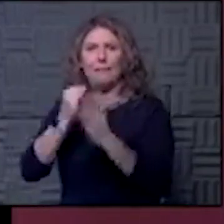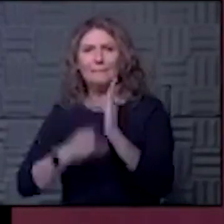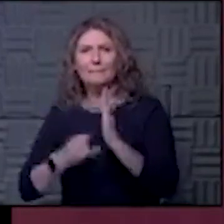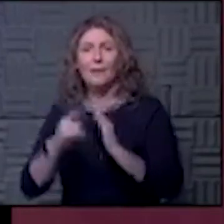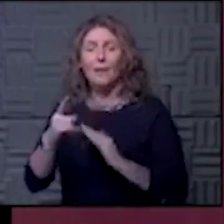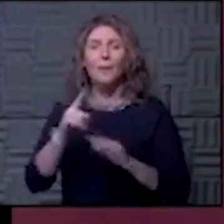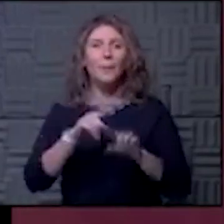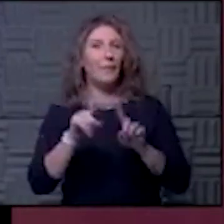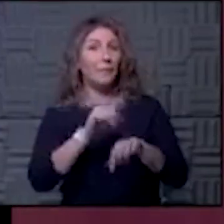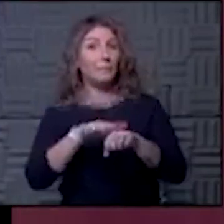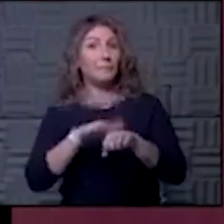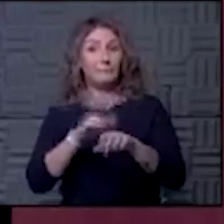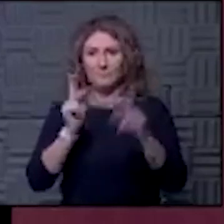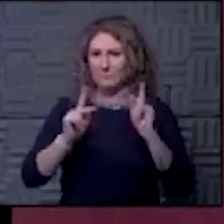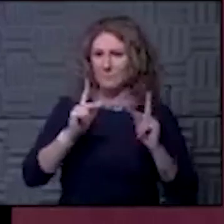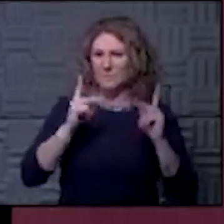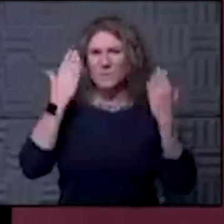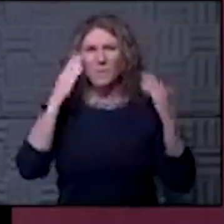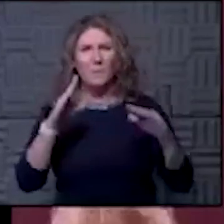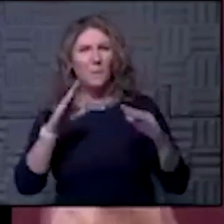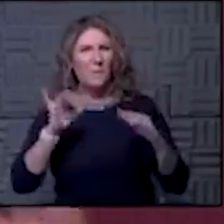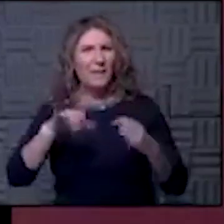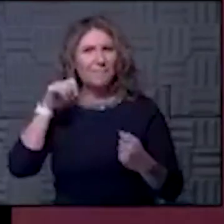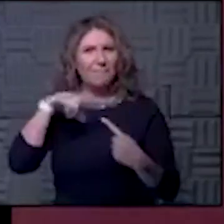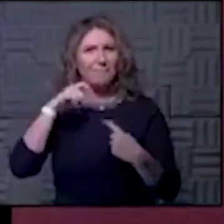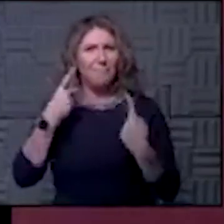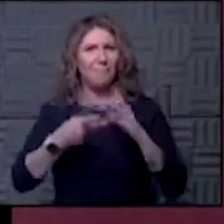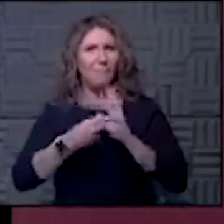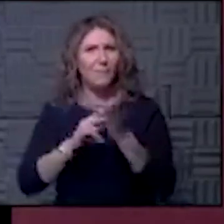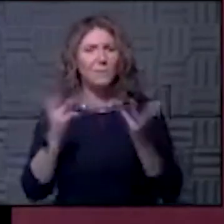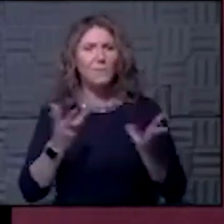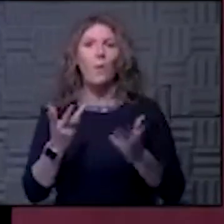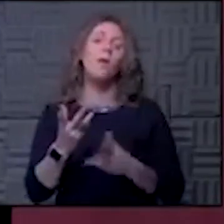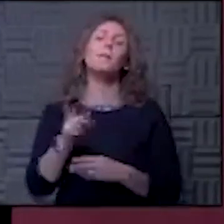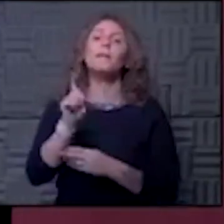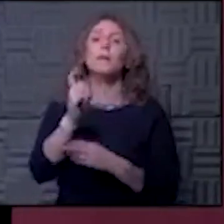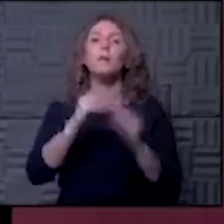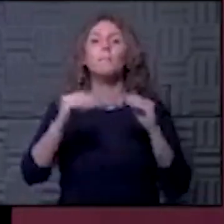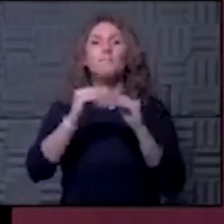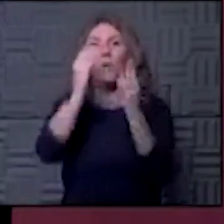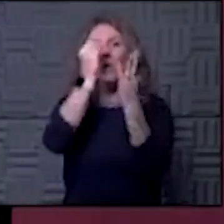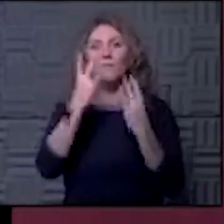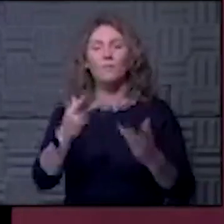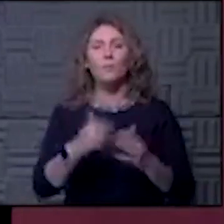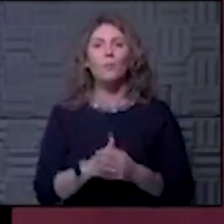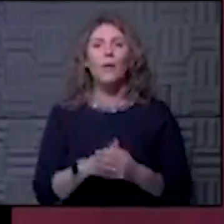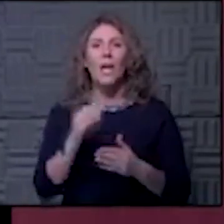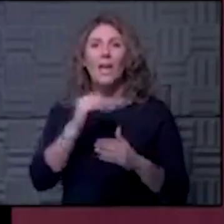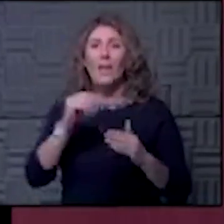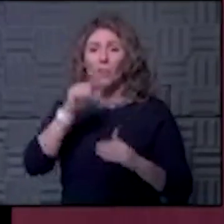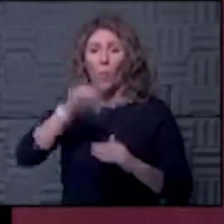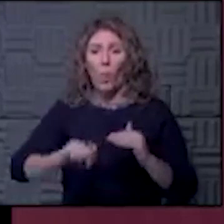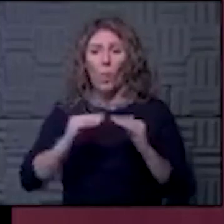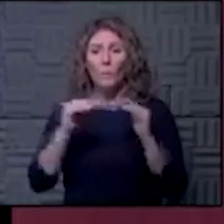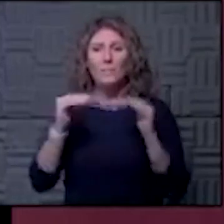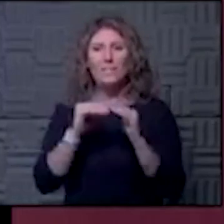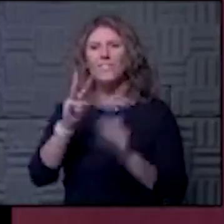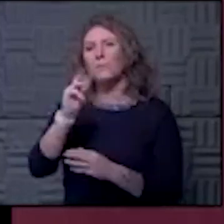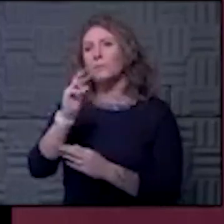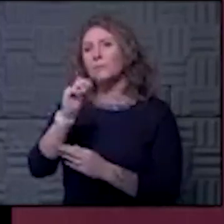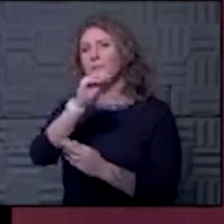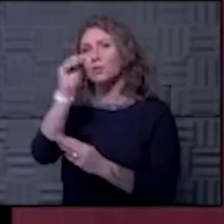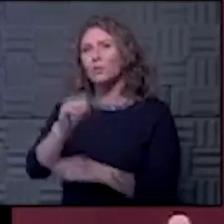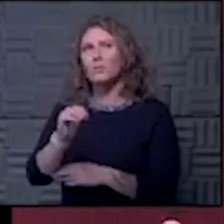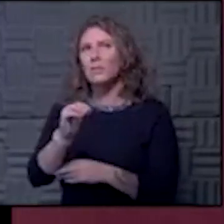signal there. People don't know what that signal means, and so I think they're going to want to have more information. Yeah. At its lowest lowest level, it was 60%